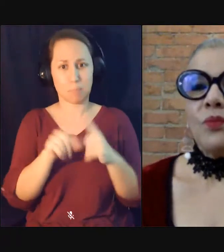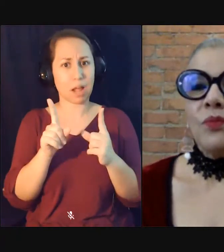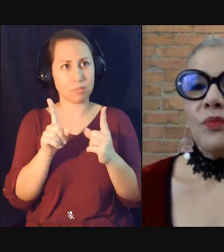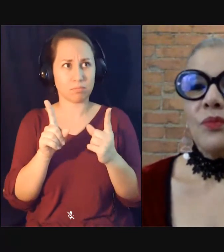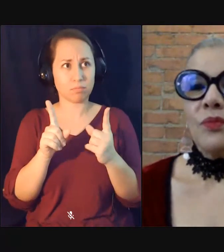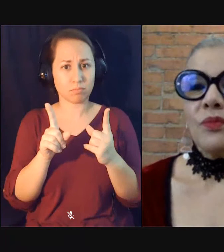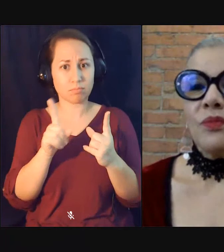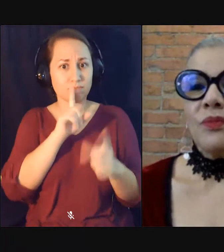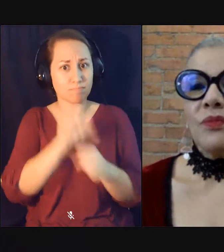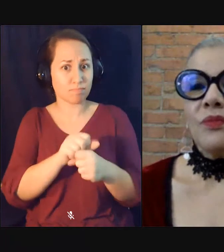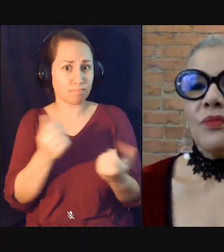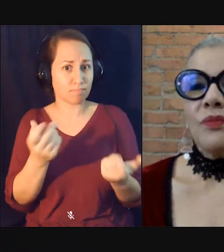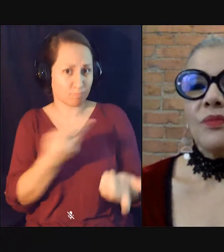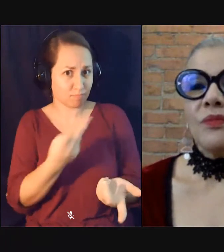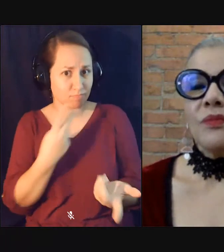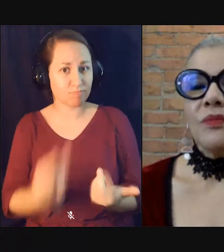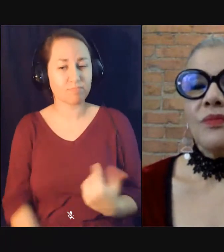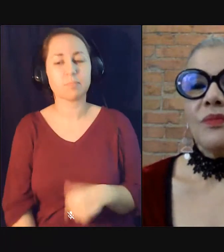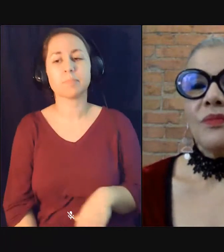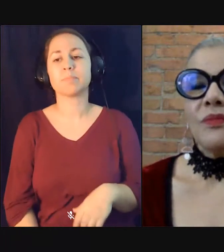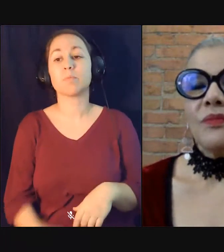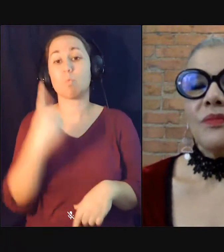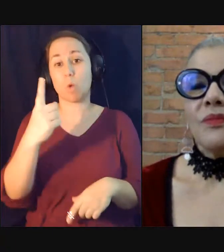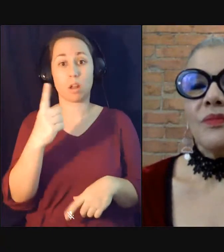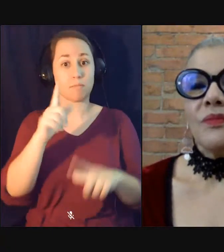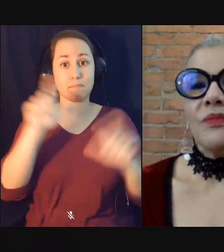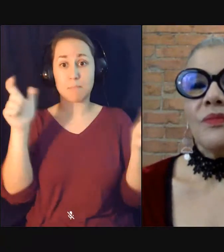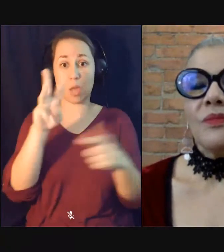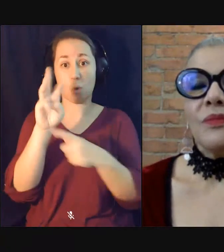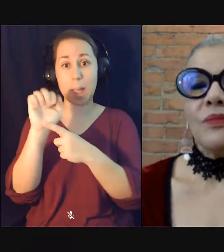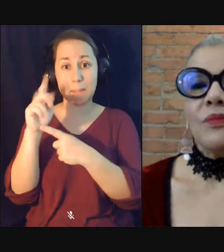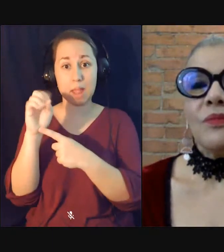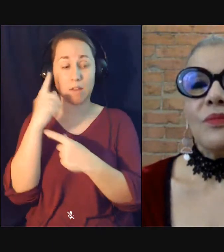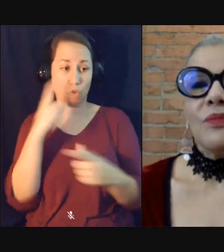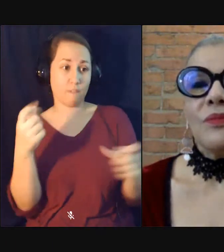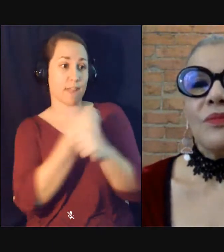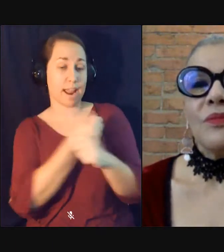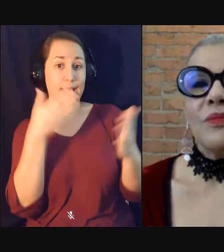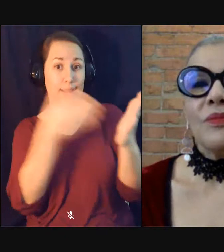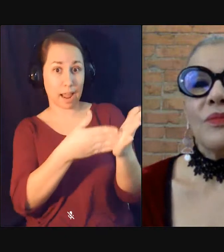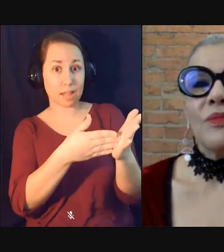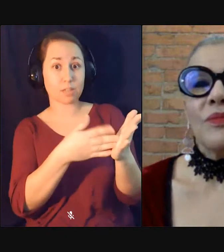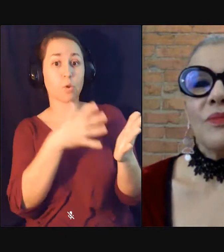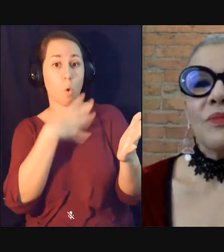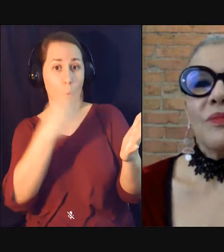one of the great weapons in the arsenal of the fight against white supremacy is